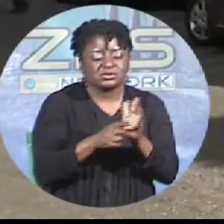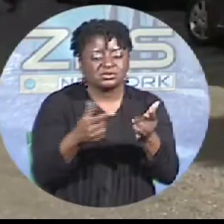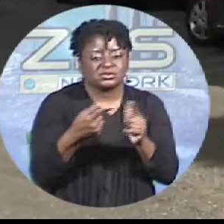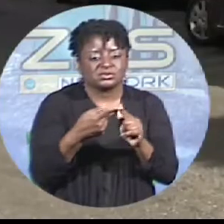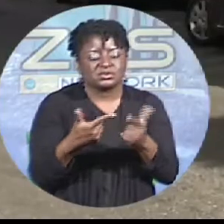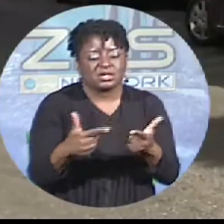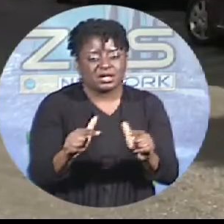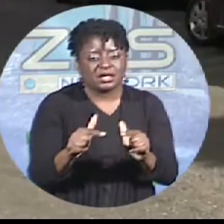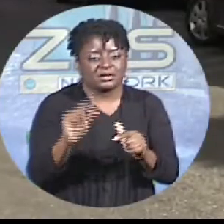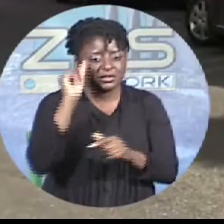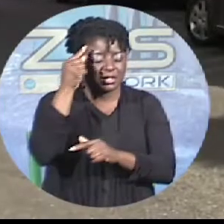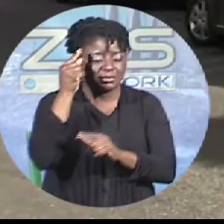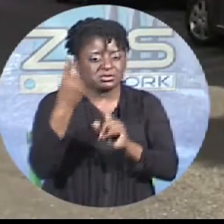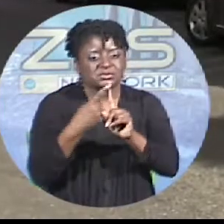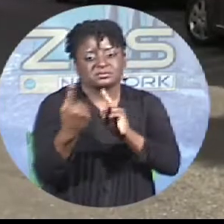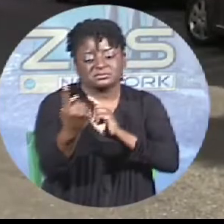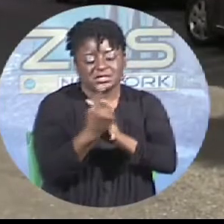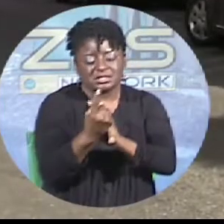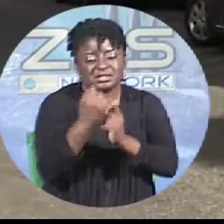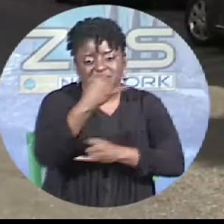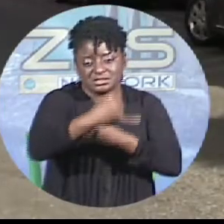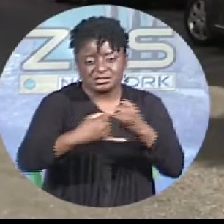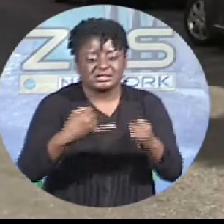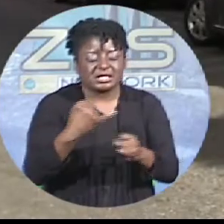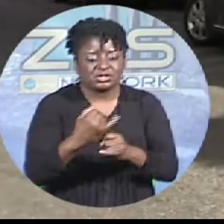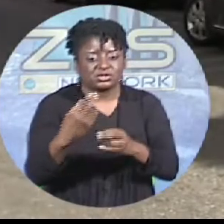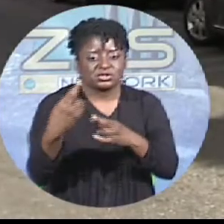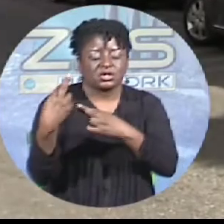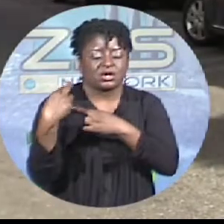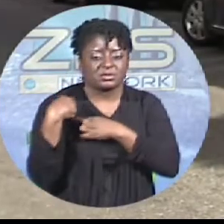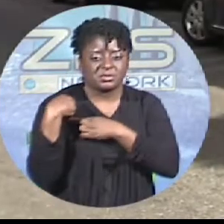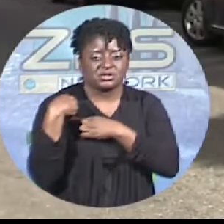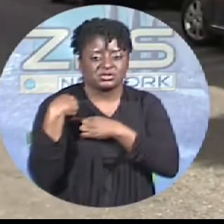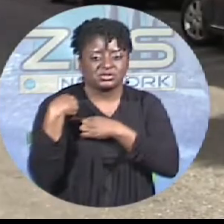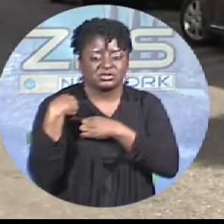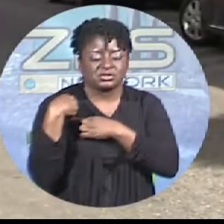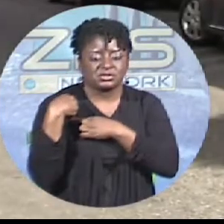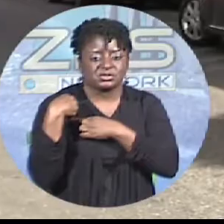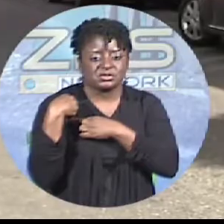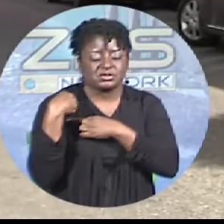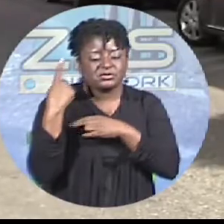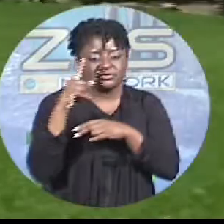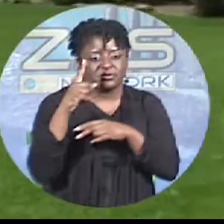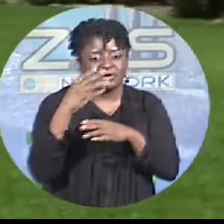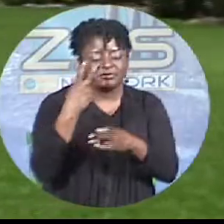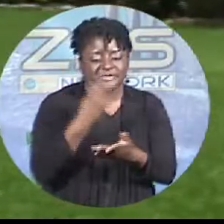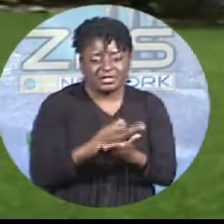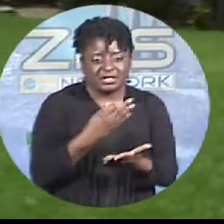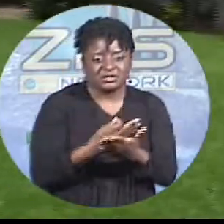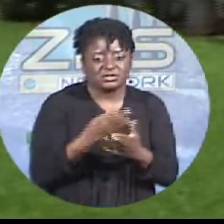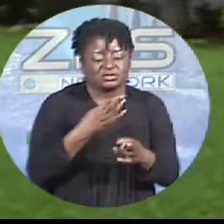international obligations with respect to financial regulation and supervision.